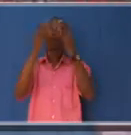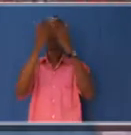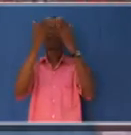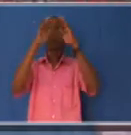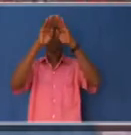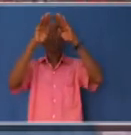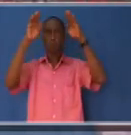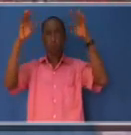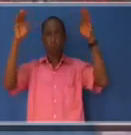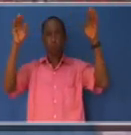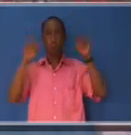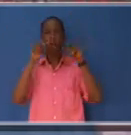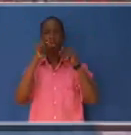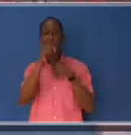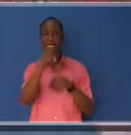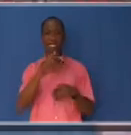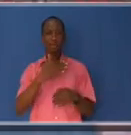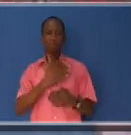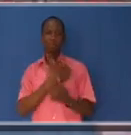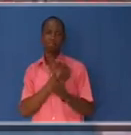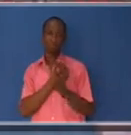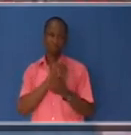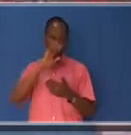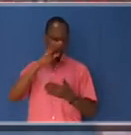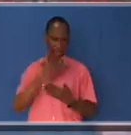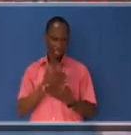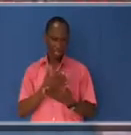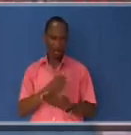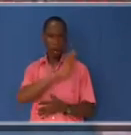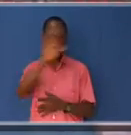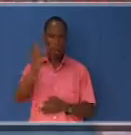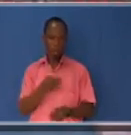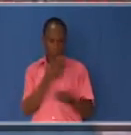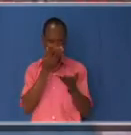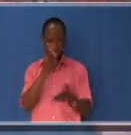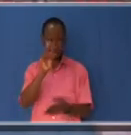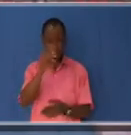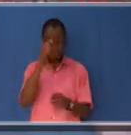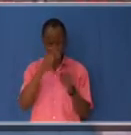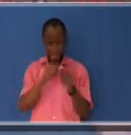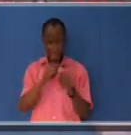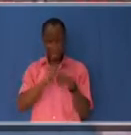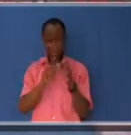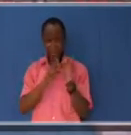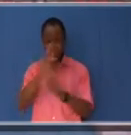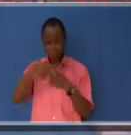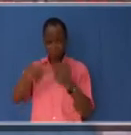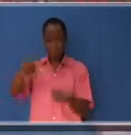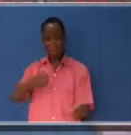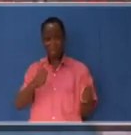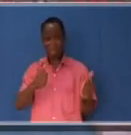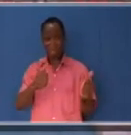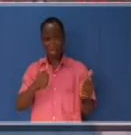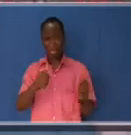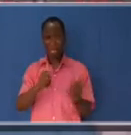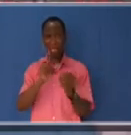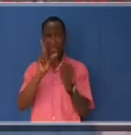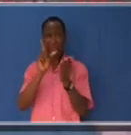a oyankopon de no ma wiase a onam no so eji wiase nkwa enti mesida wo pii